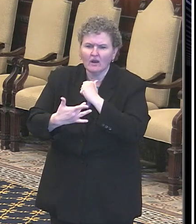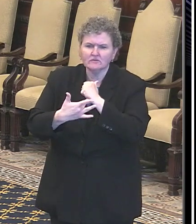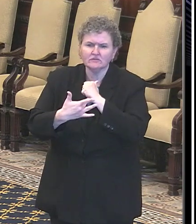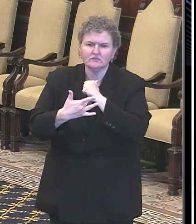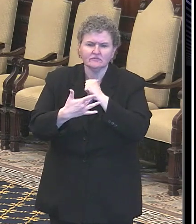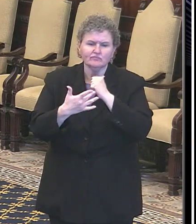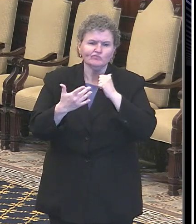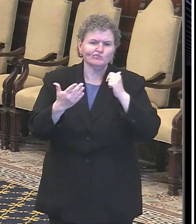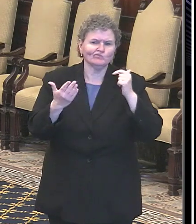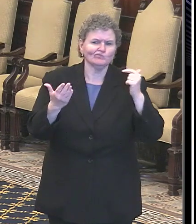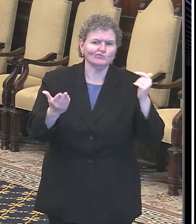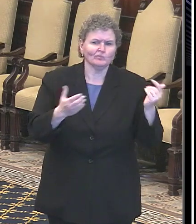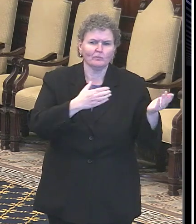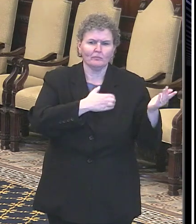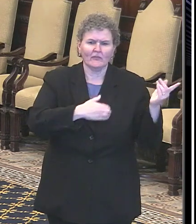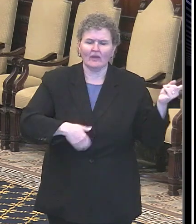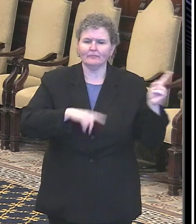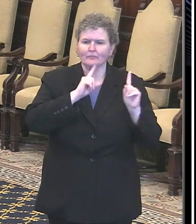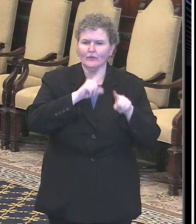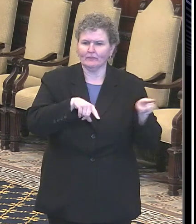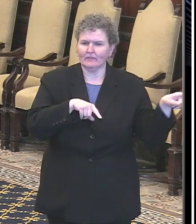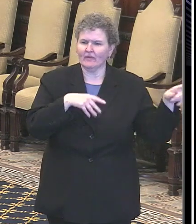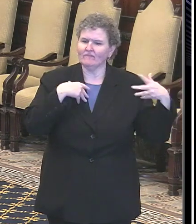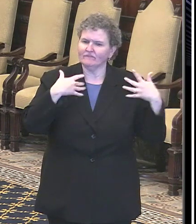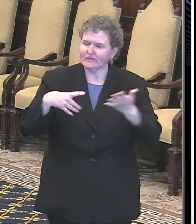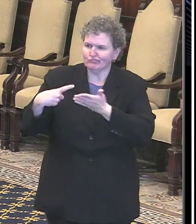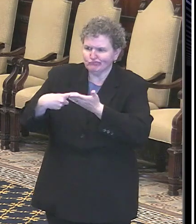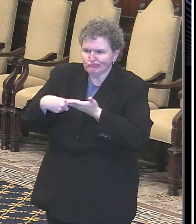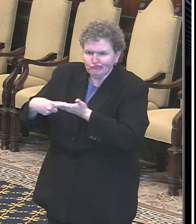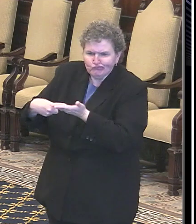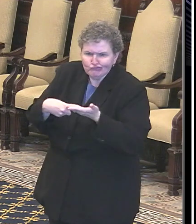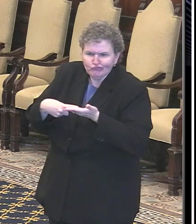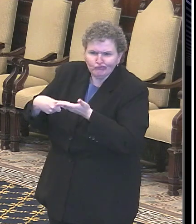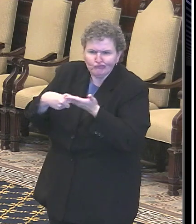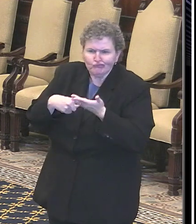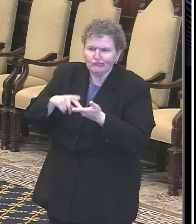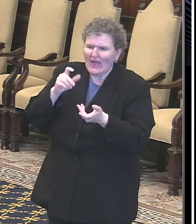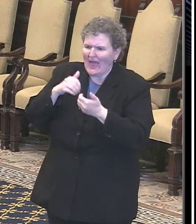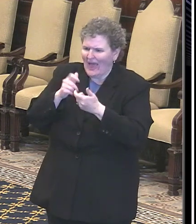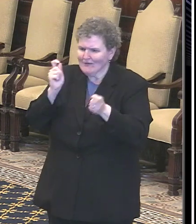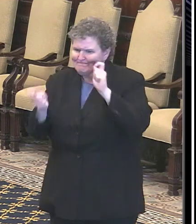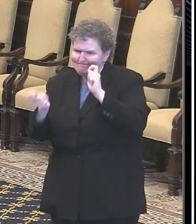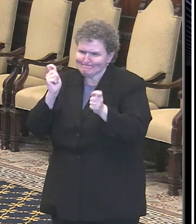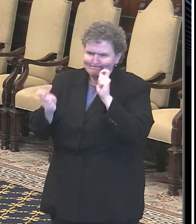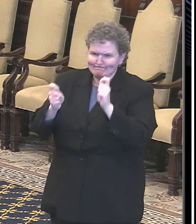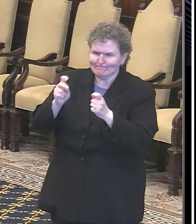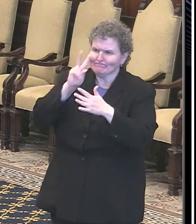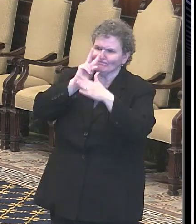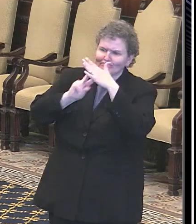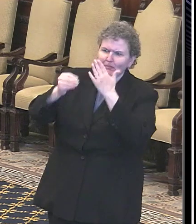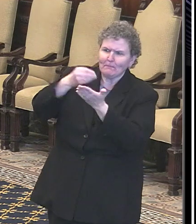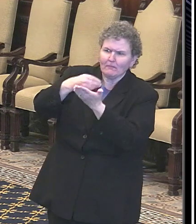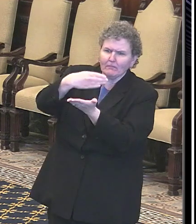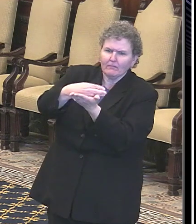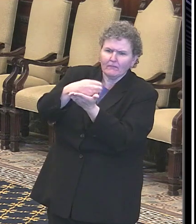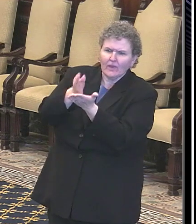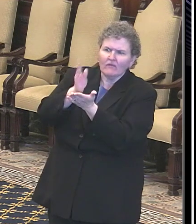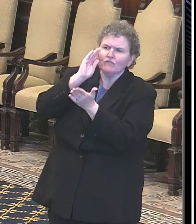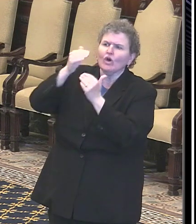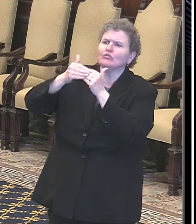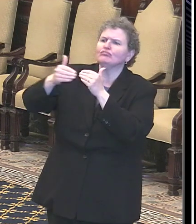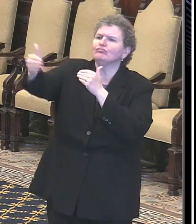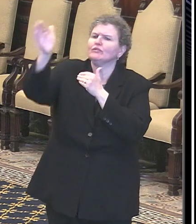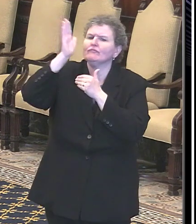of. We've been having those discussions and wide-ranging discussions about the budget in the future, and we'll have something for you on